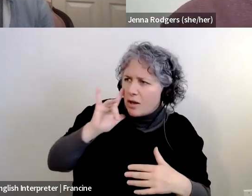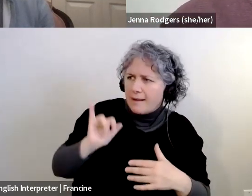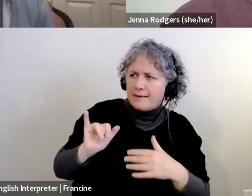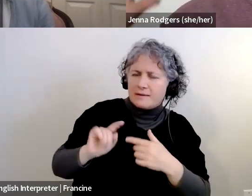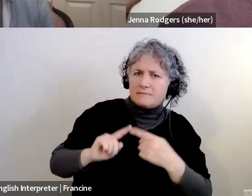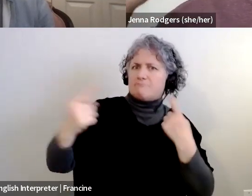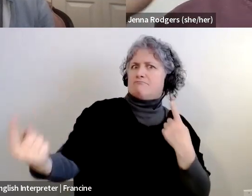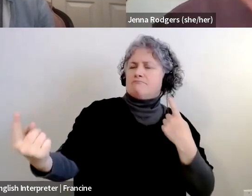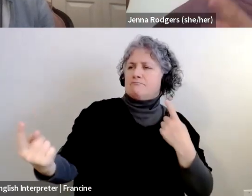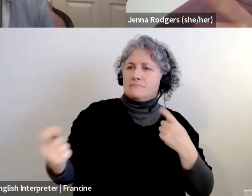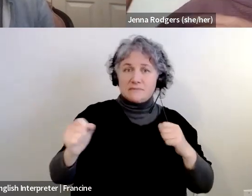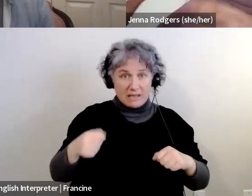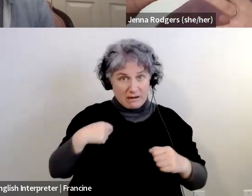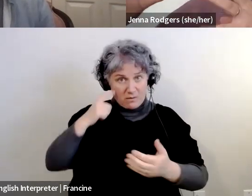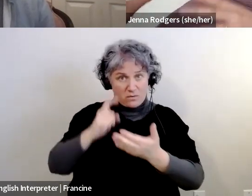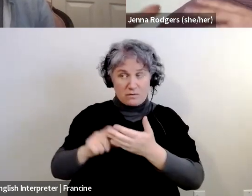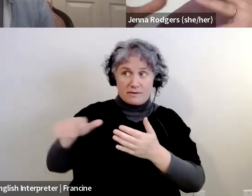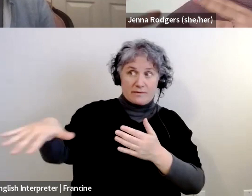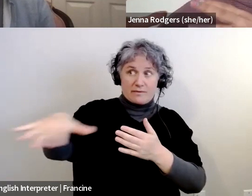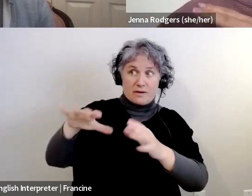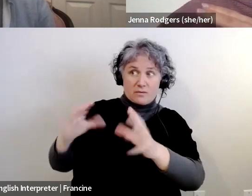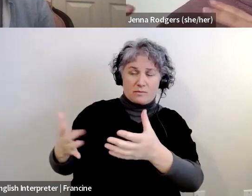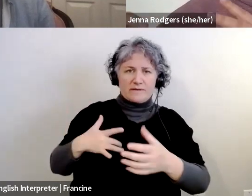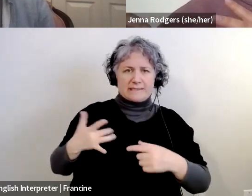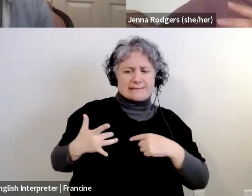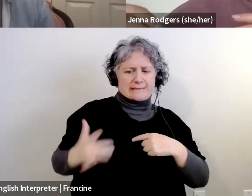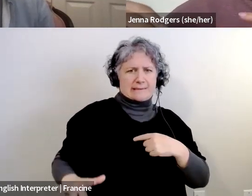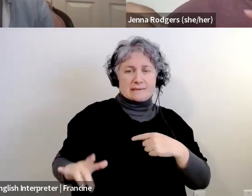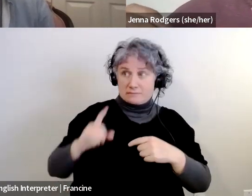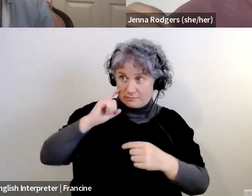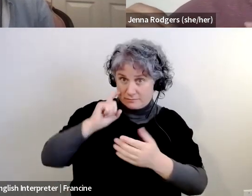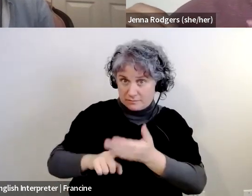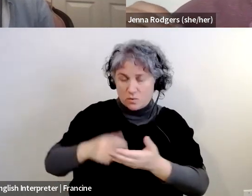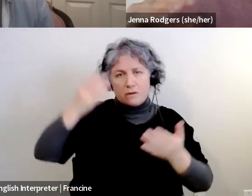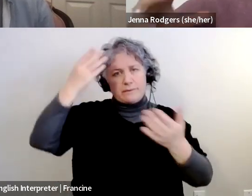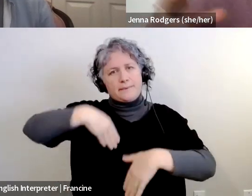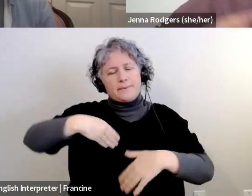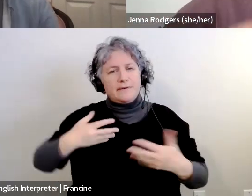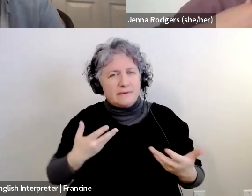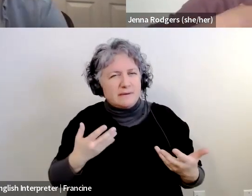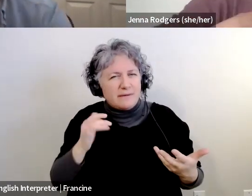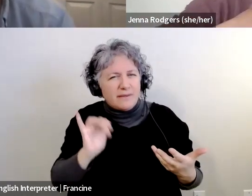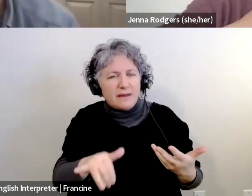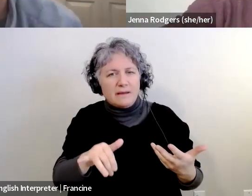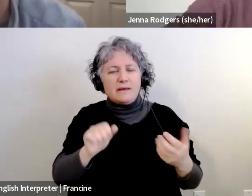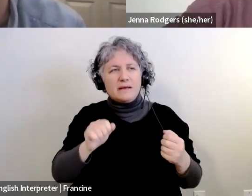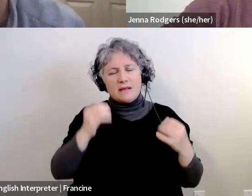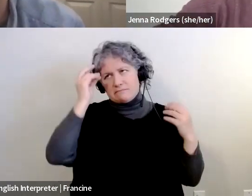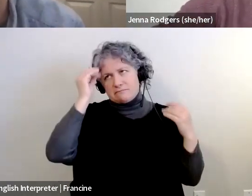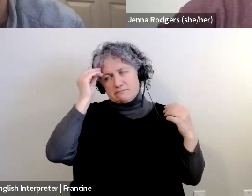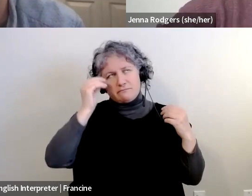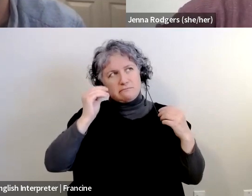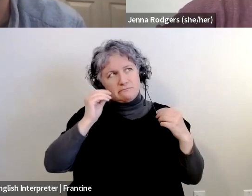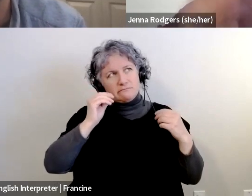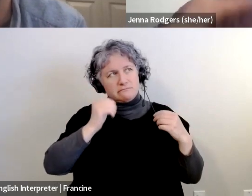I notice that this group might be feeling more sensitive in this moment? Can I reflect privately, personally